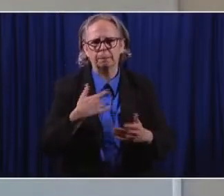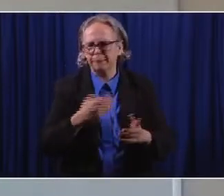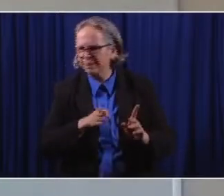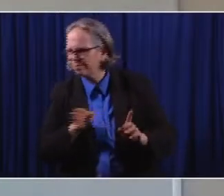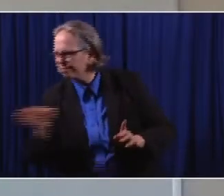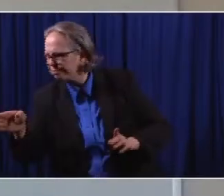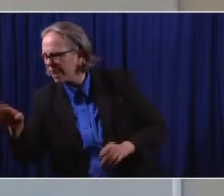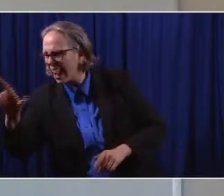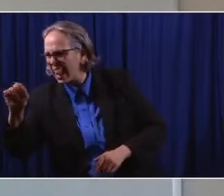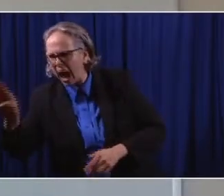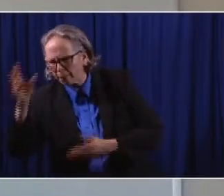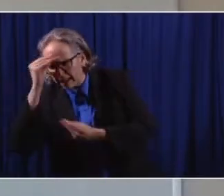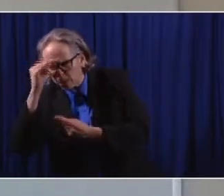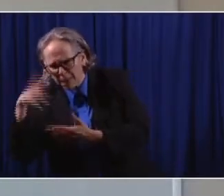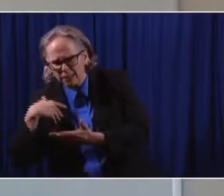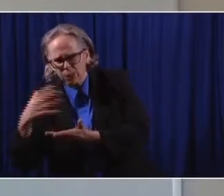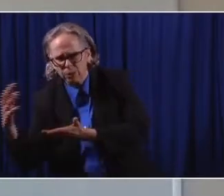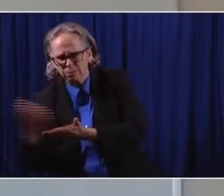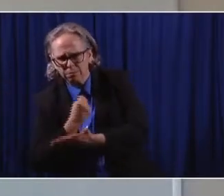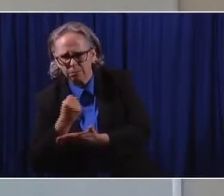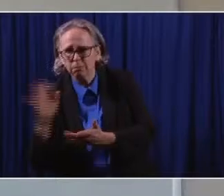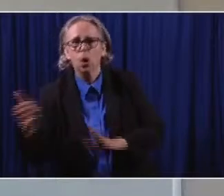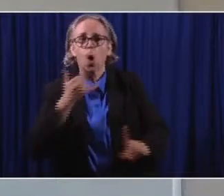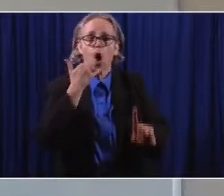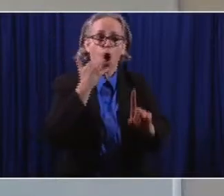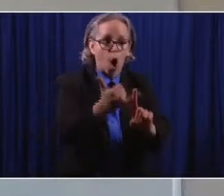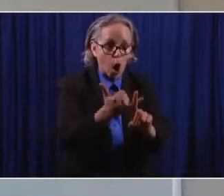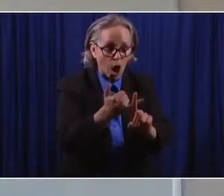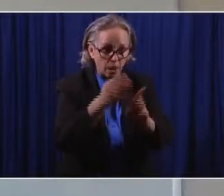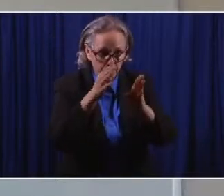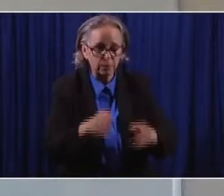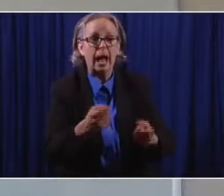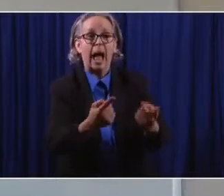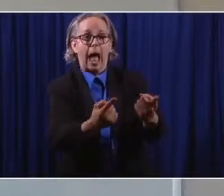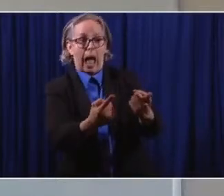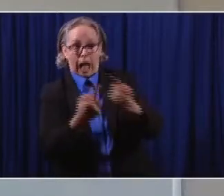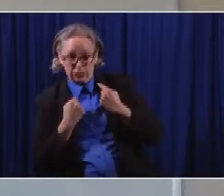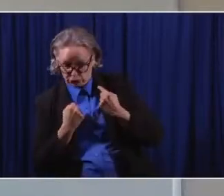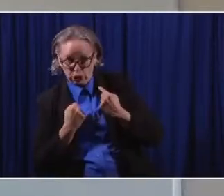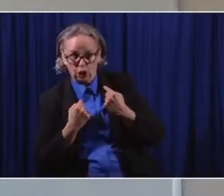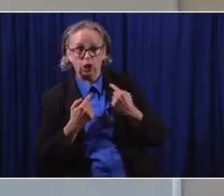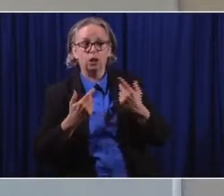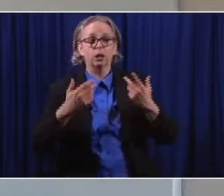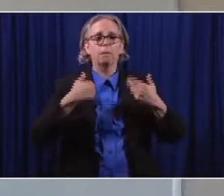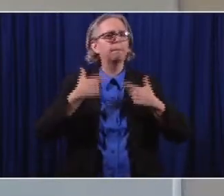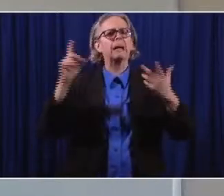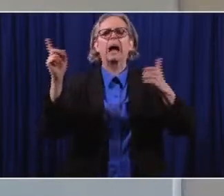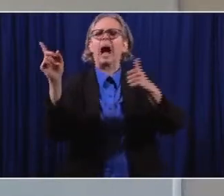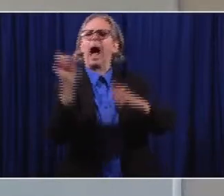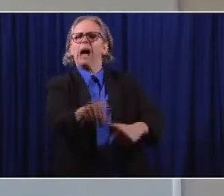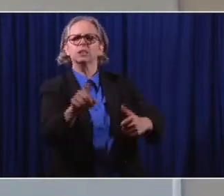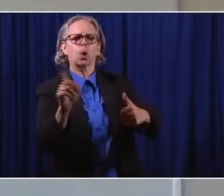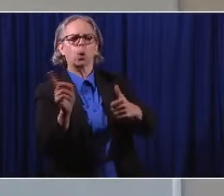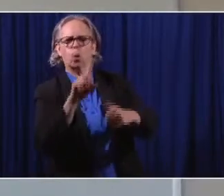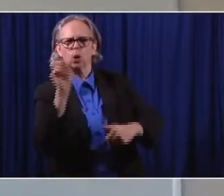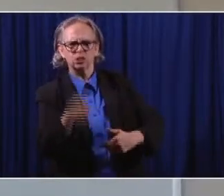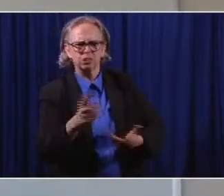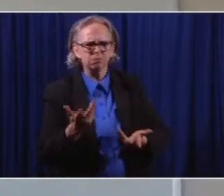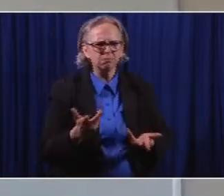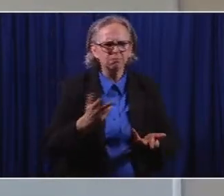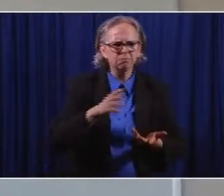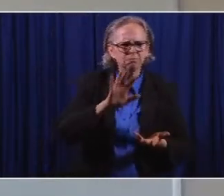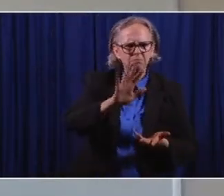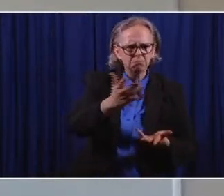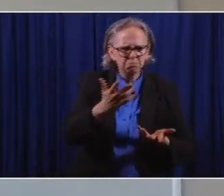call. And first and foremost, when they do answer the phone, you want to make sure that they're medically fit to complete an interview. You don't want